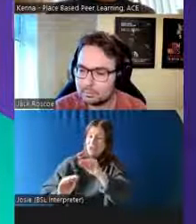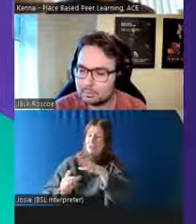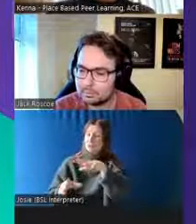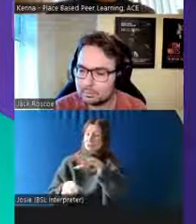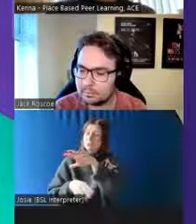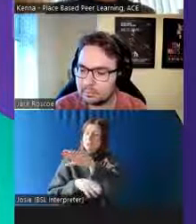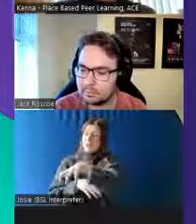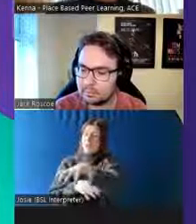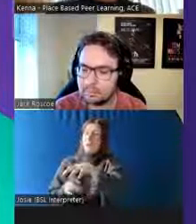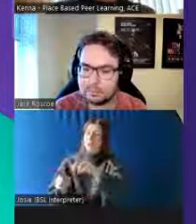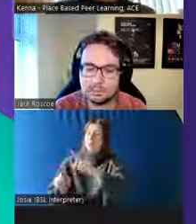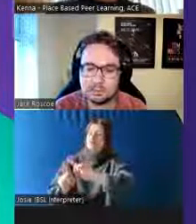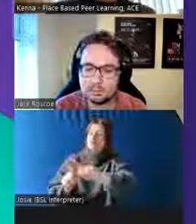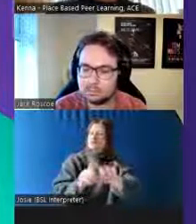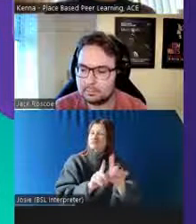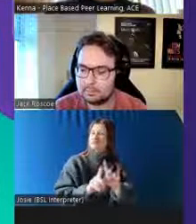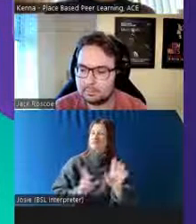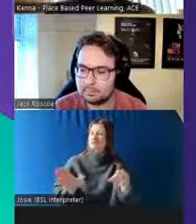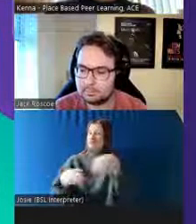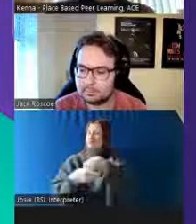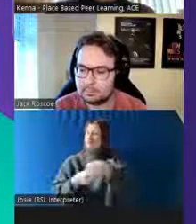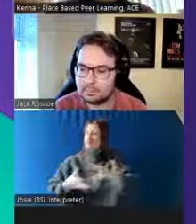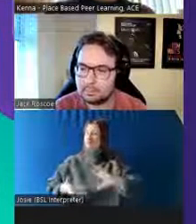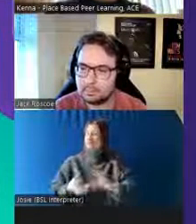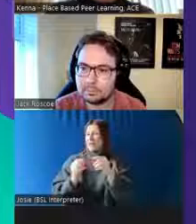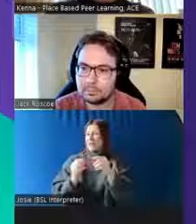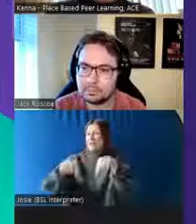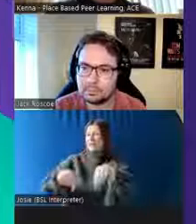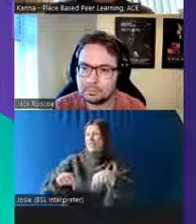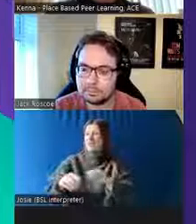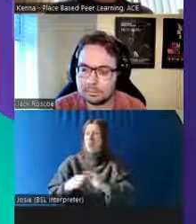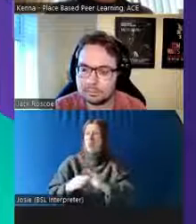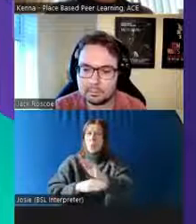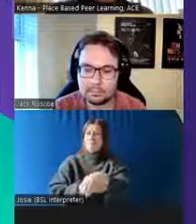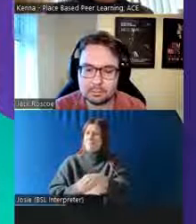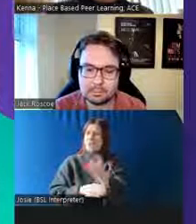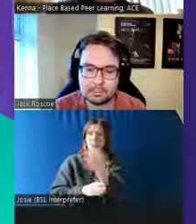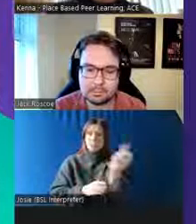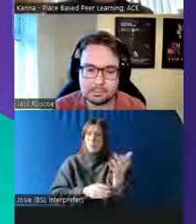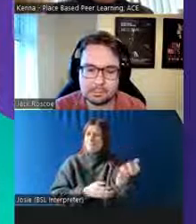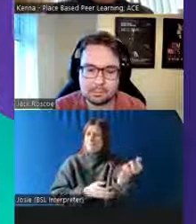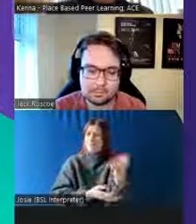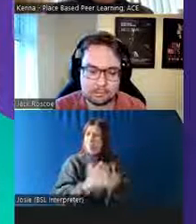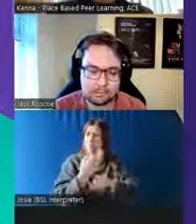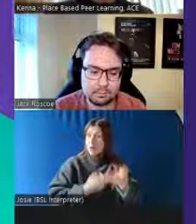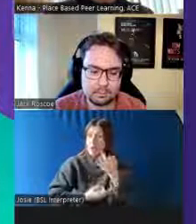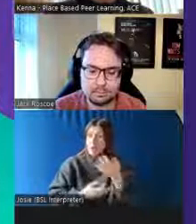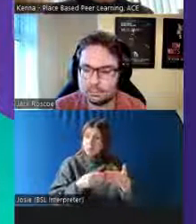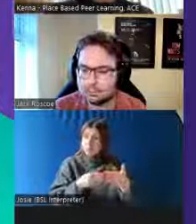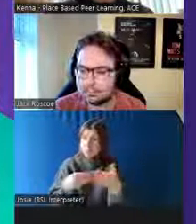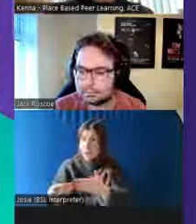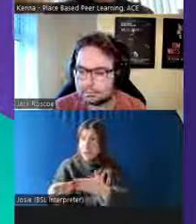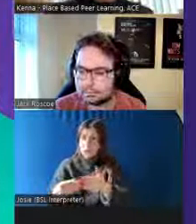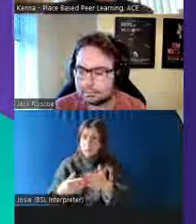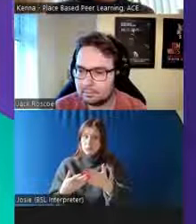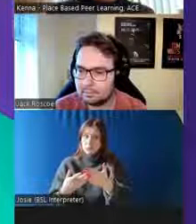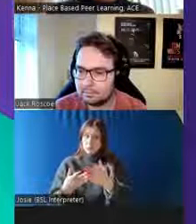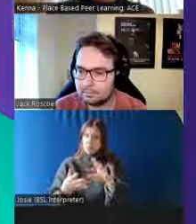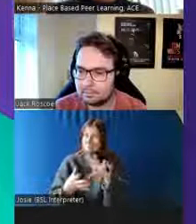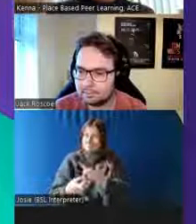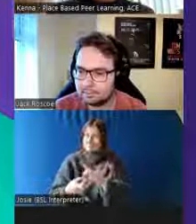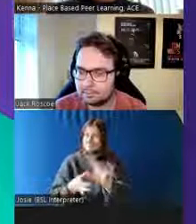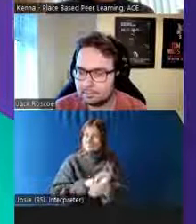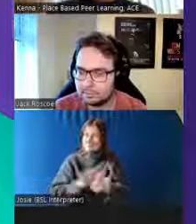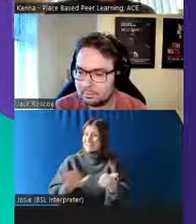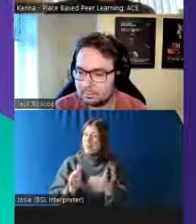compacts. This how-to series was developed in response to a request for expert guidance in skill building and problem solving. We